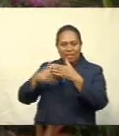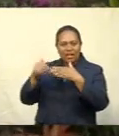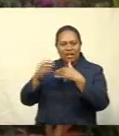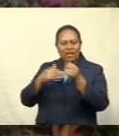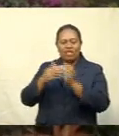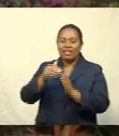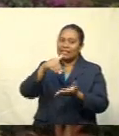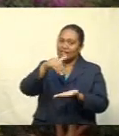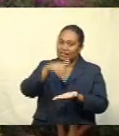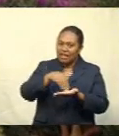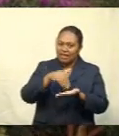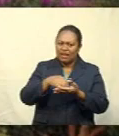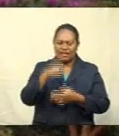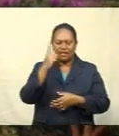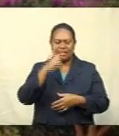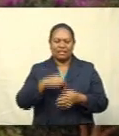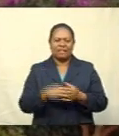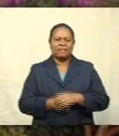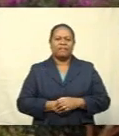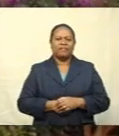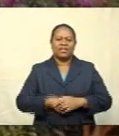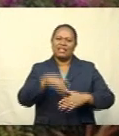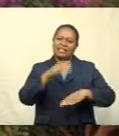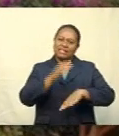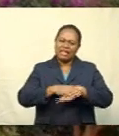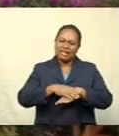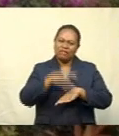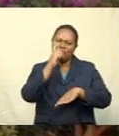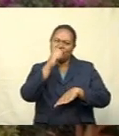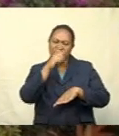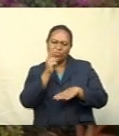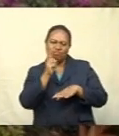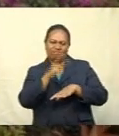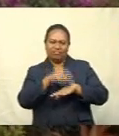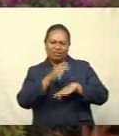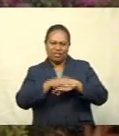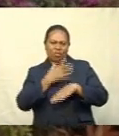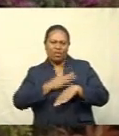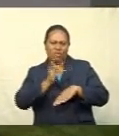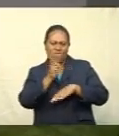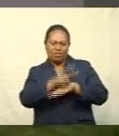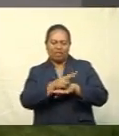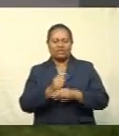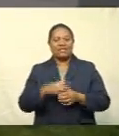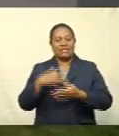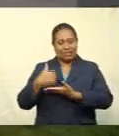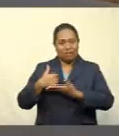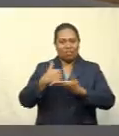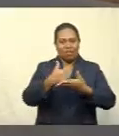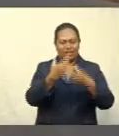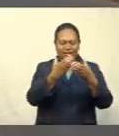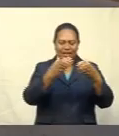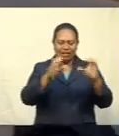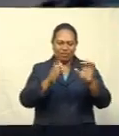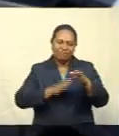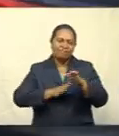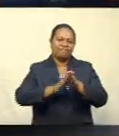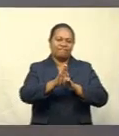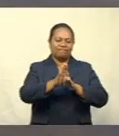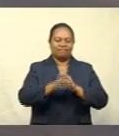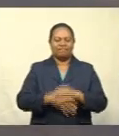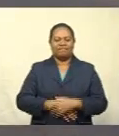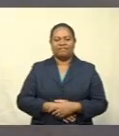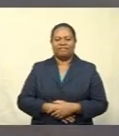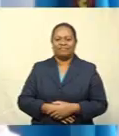central space surrounded by tiers of seats for spectators. Kumar says the Chinese government has supported the council in developing the open